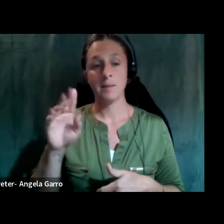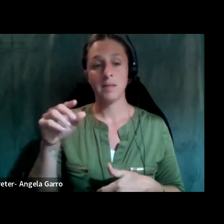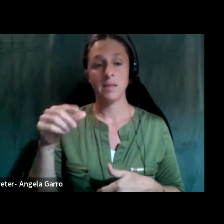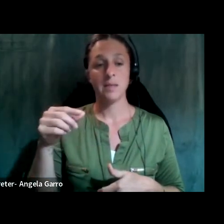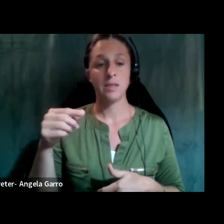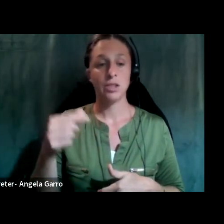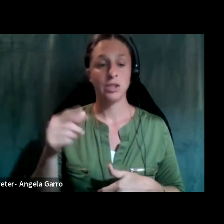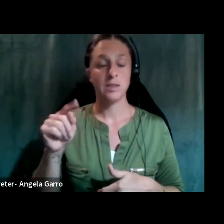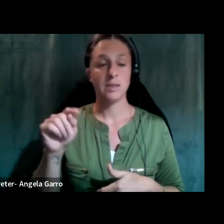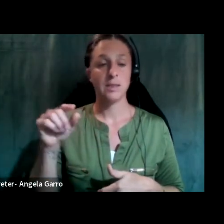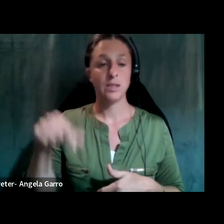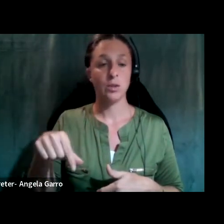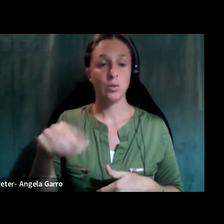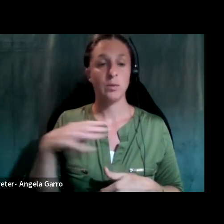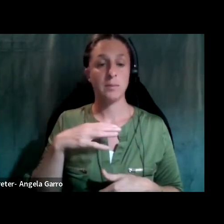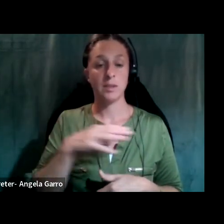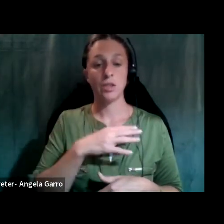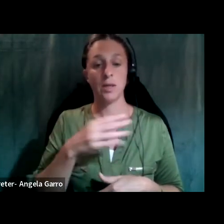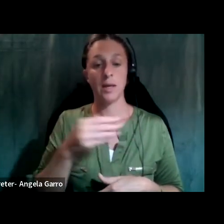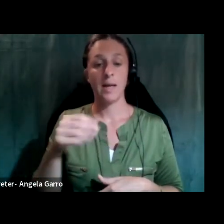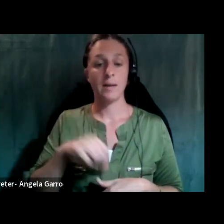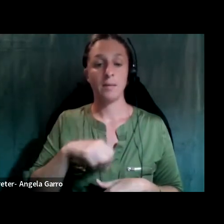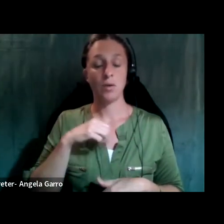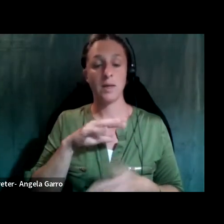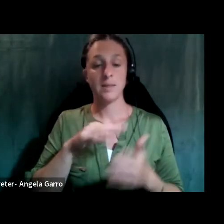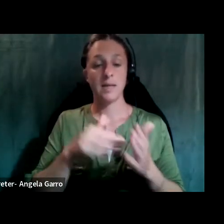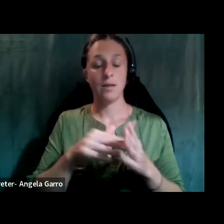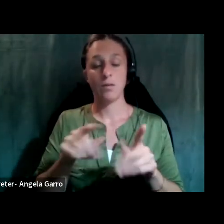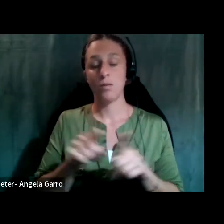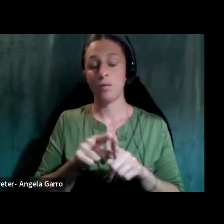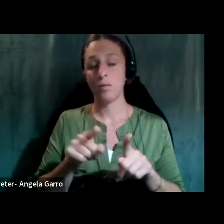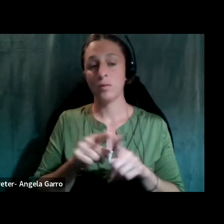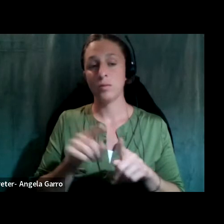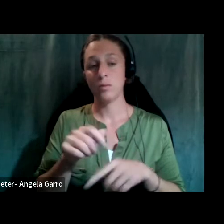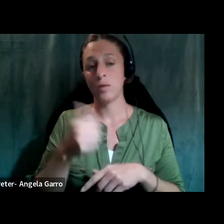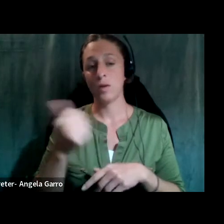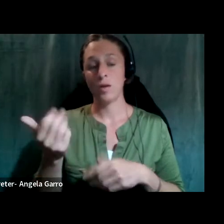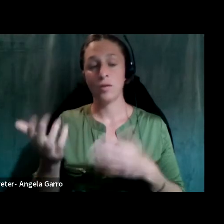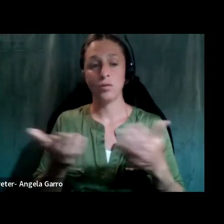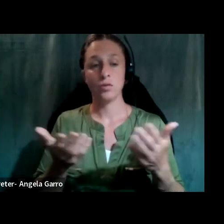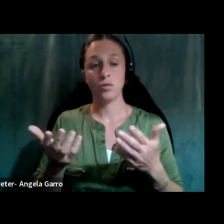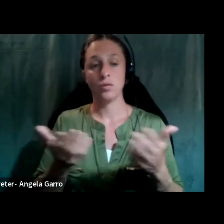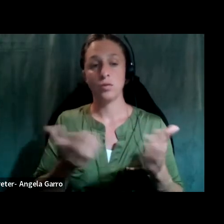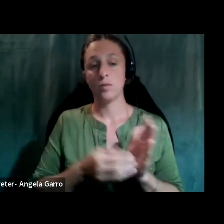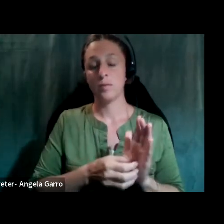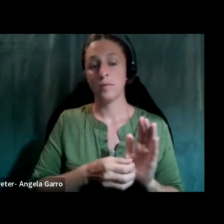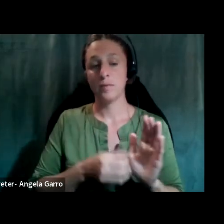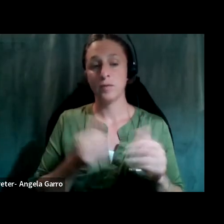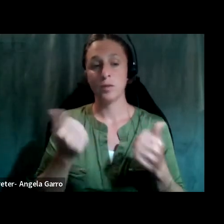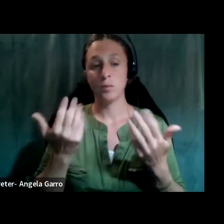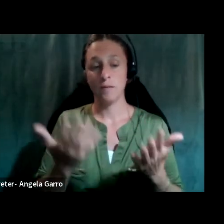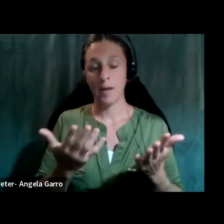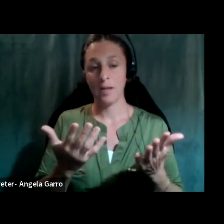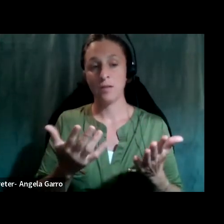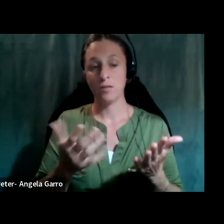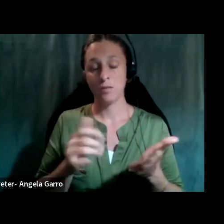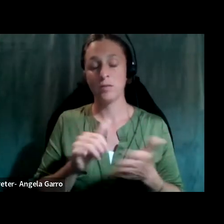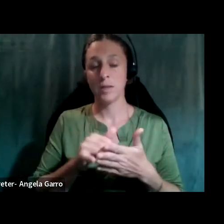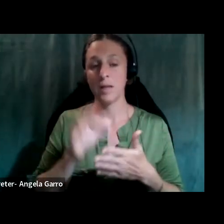commission, and the Pride Center, as well as other service or providers that will